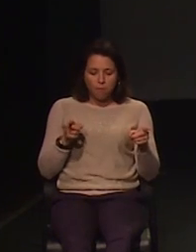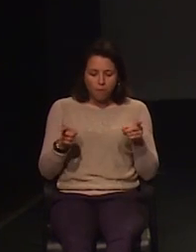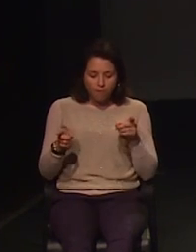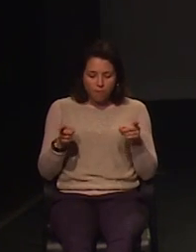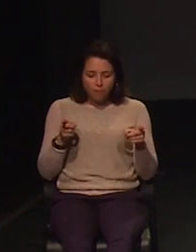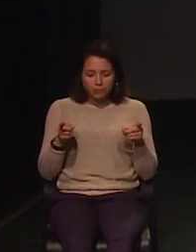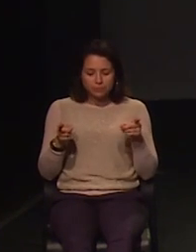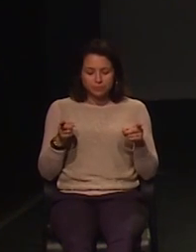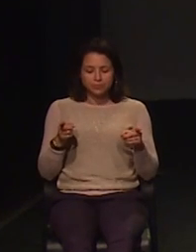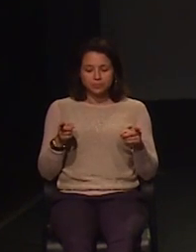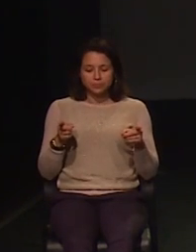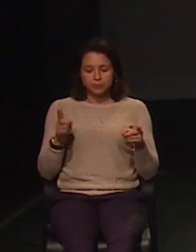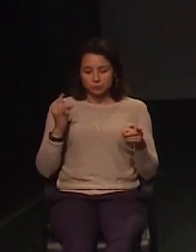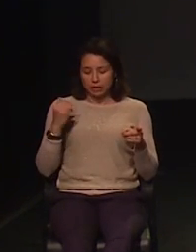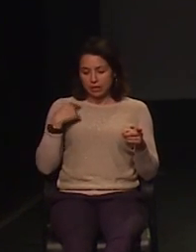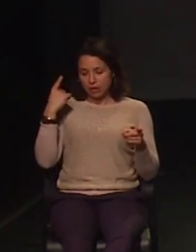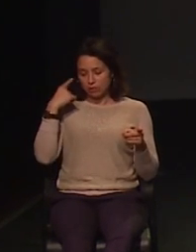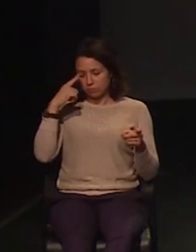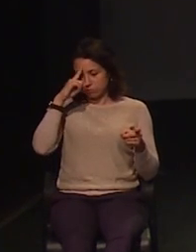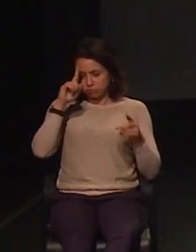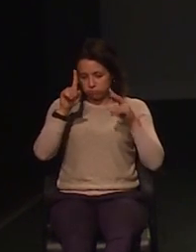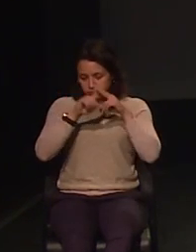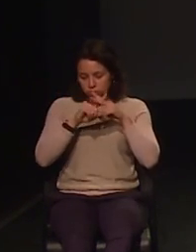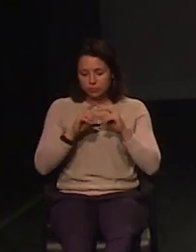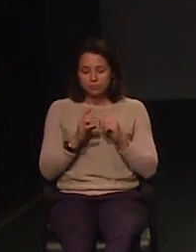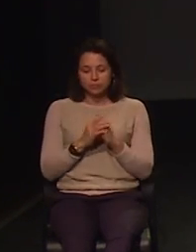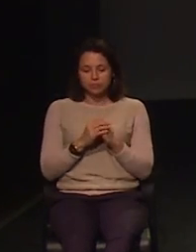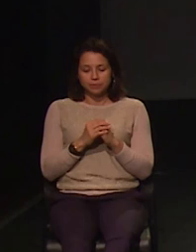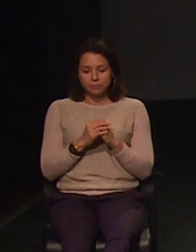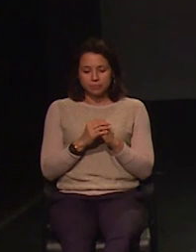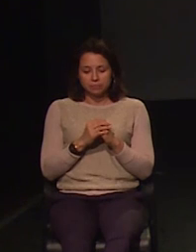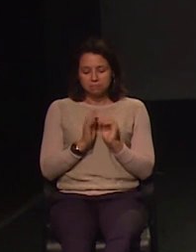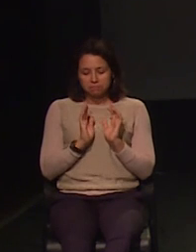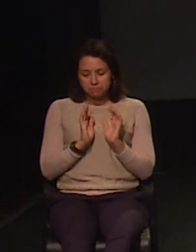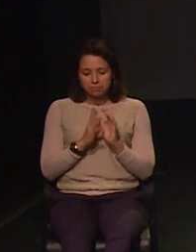at the top of my head today